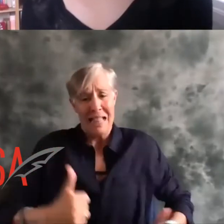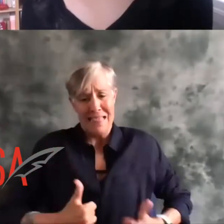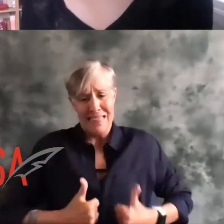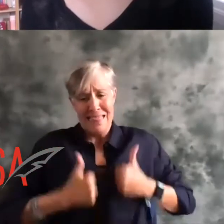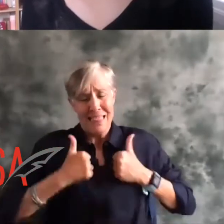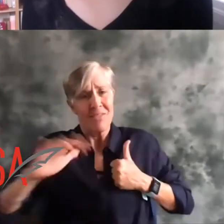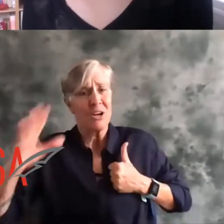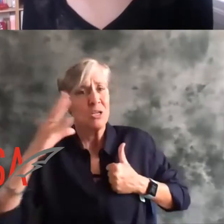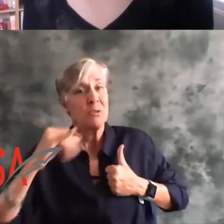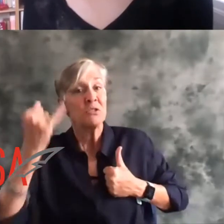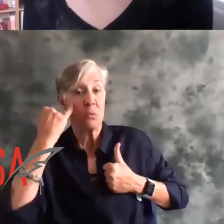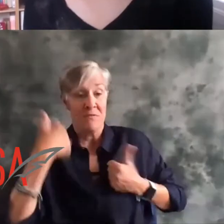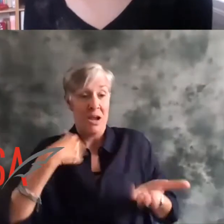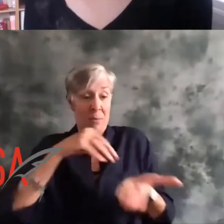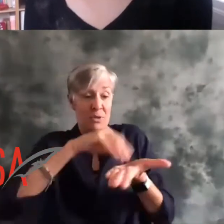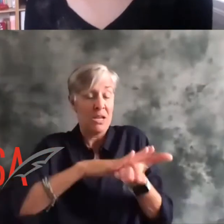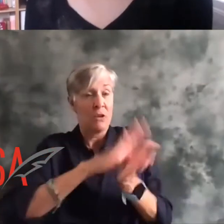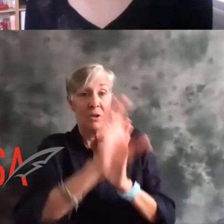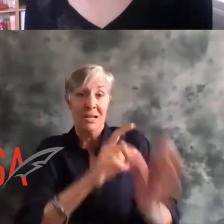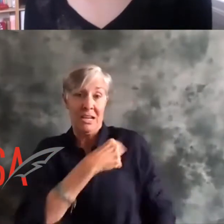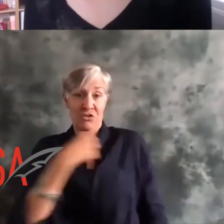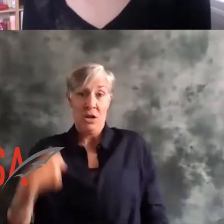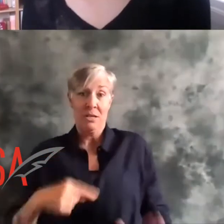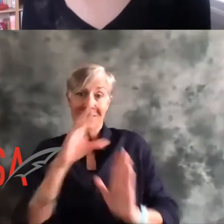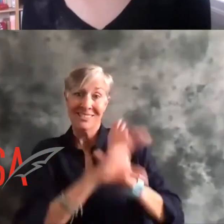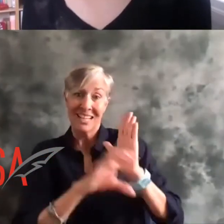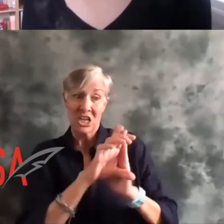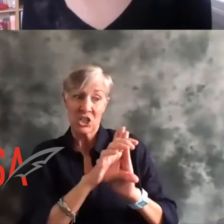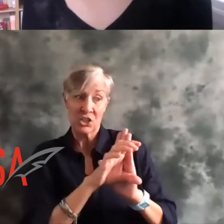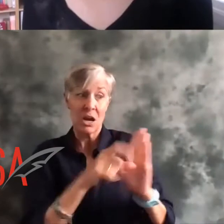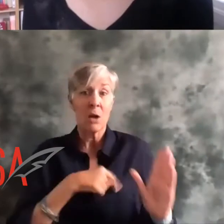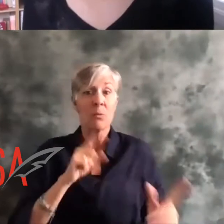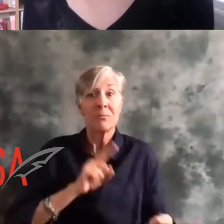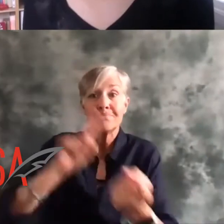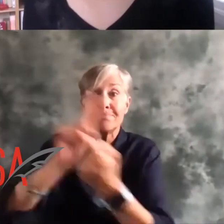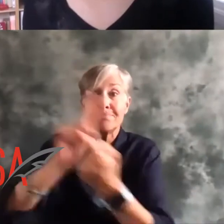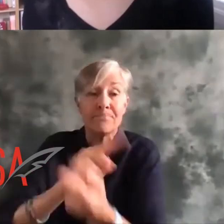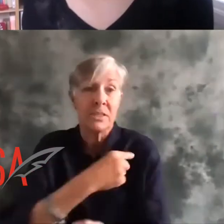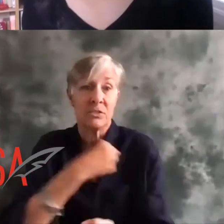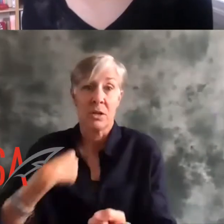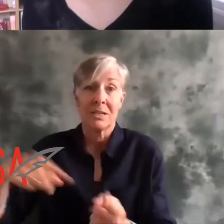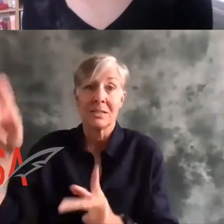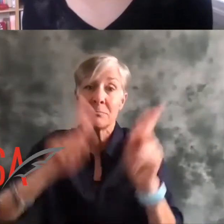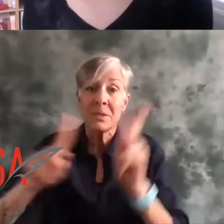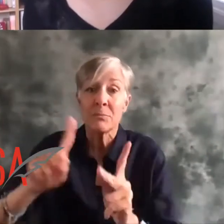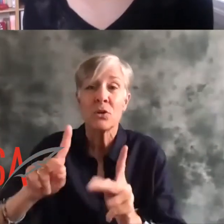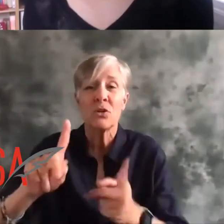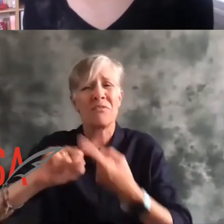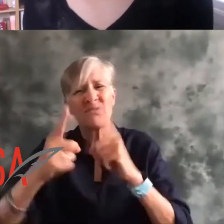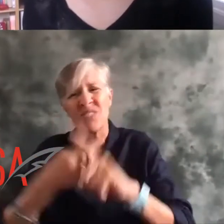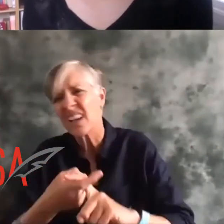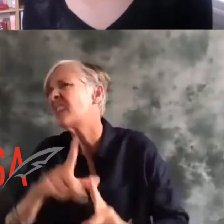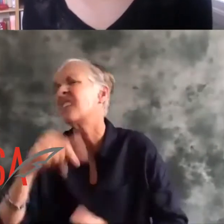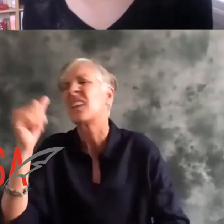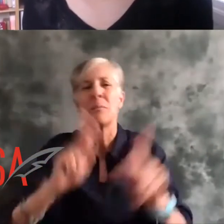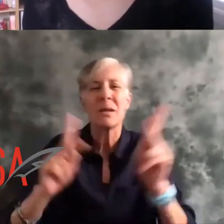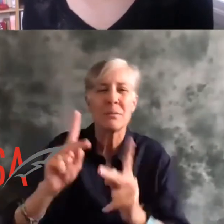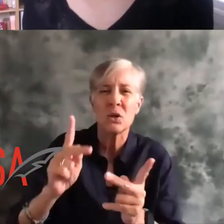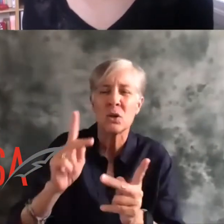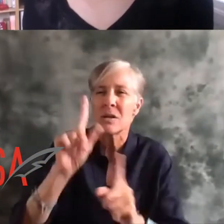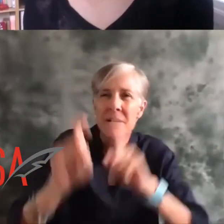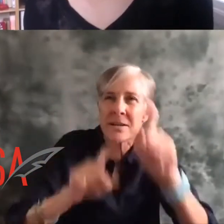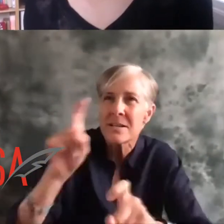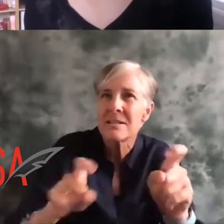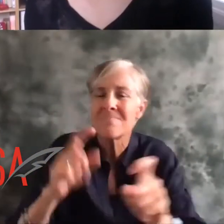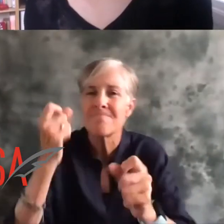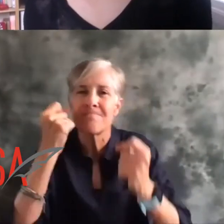writing a Chinese character, I'm still going to go and talk to Chinese folks, friends or other people, to understand